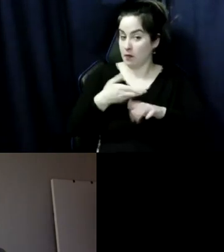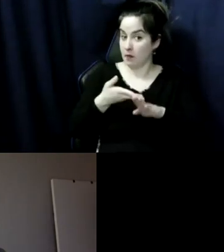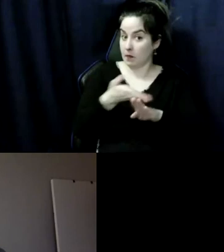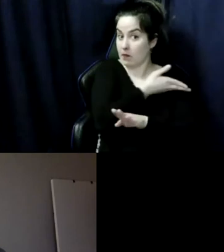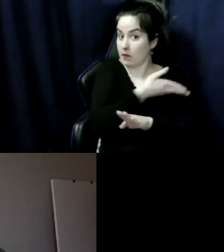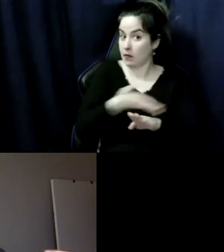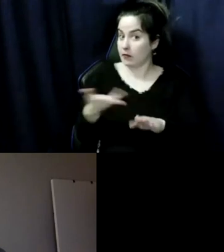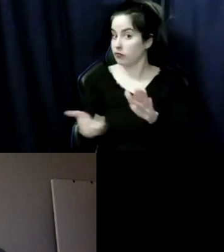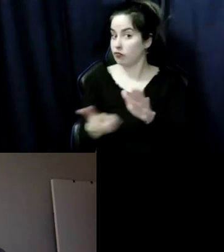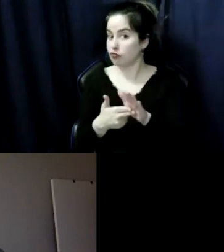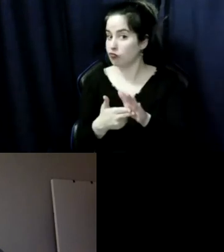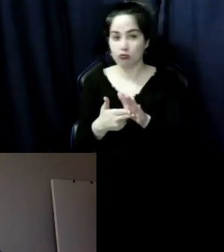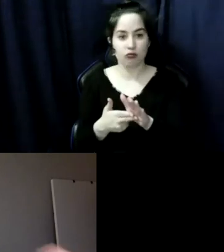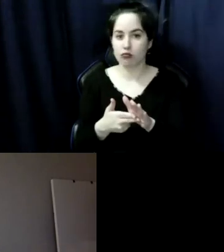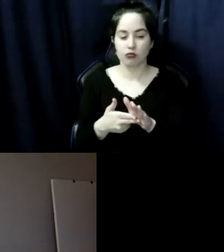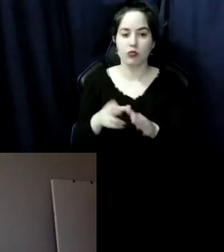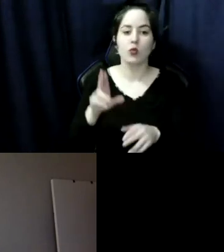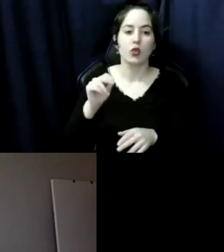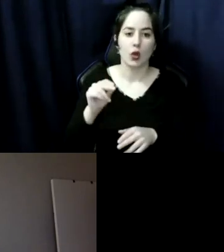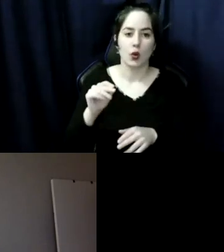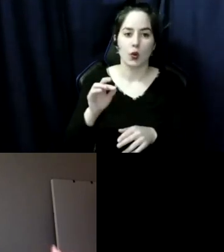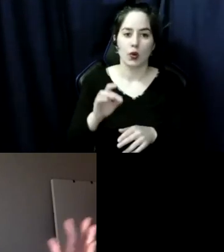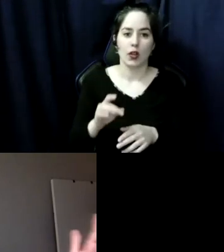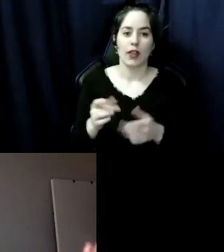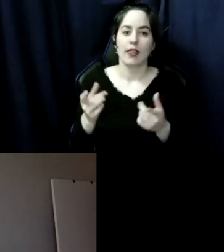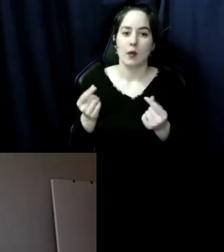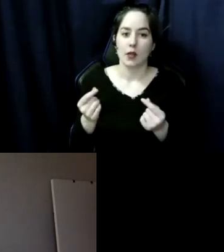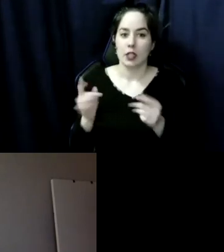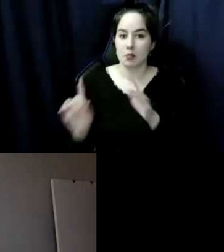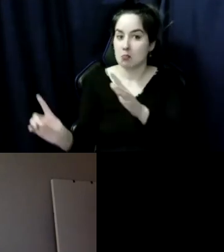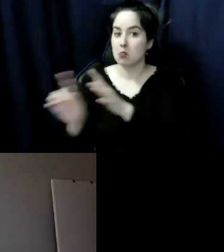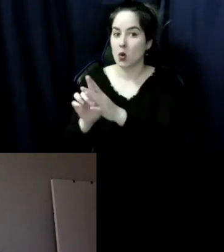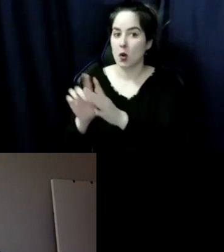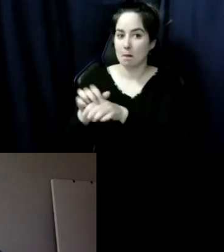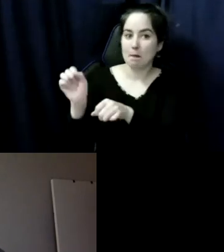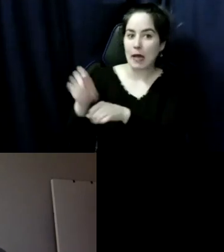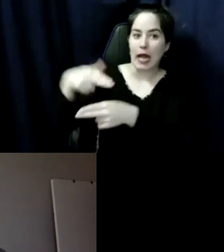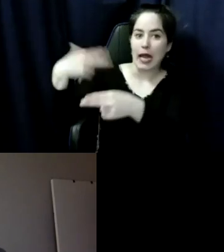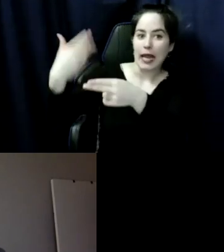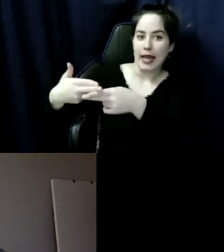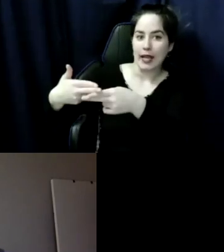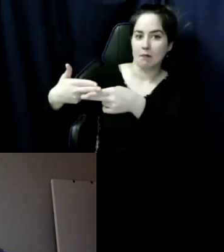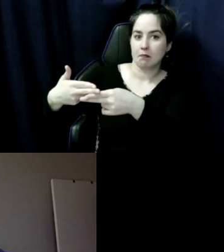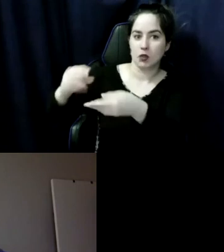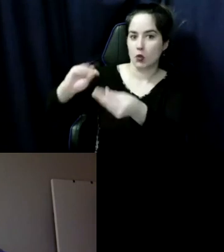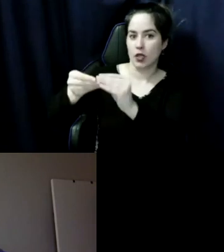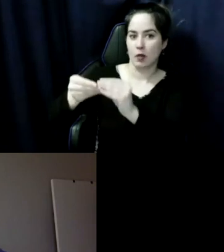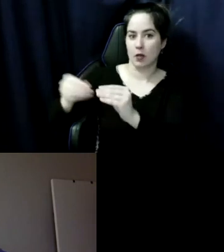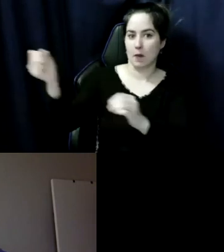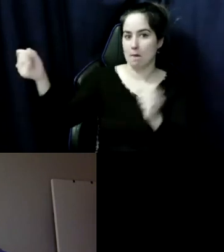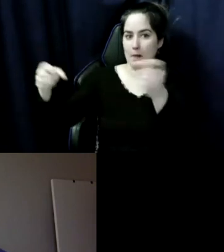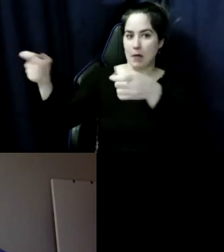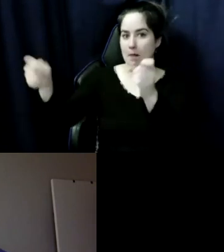able to come and text their name to a number, and that's how they tracked all the people that were coming into the event space.